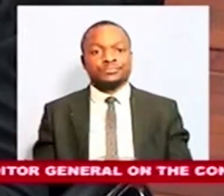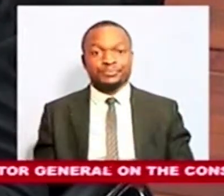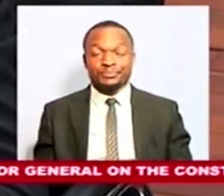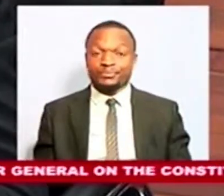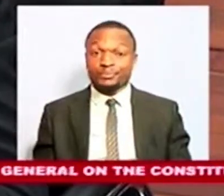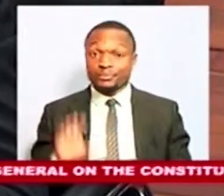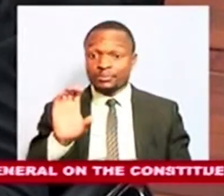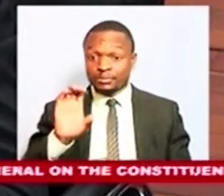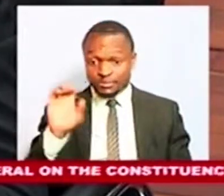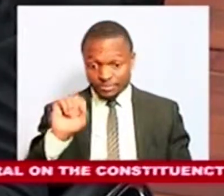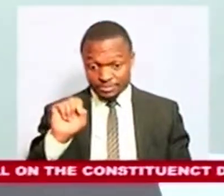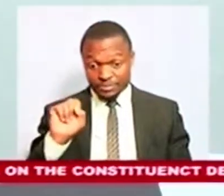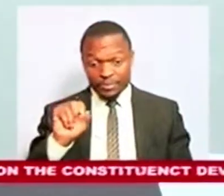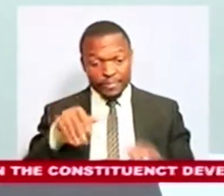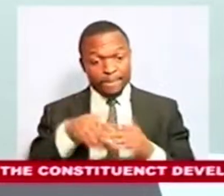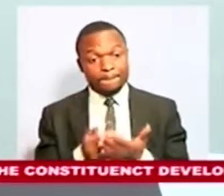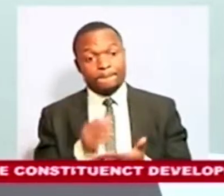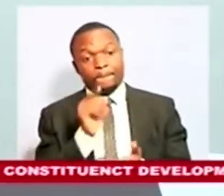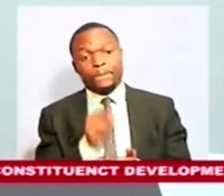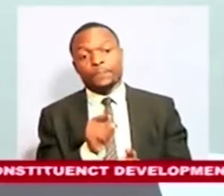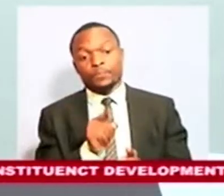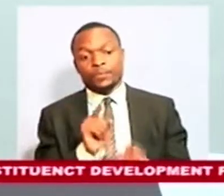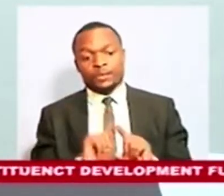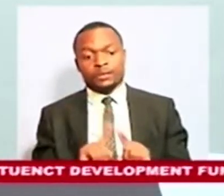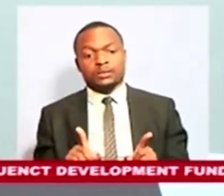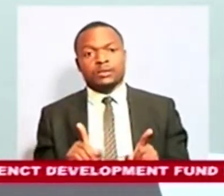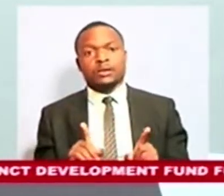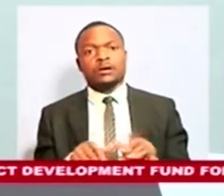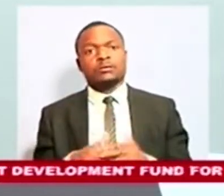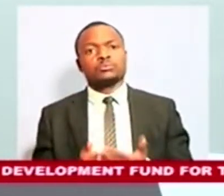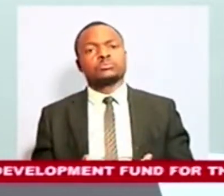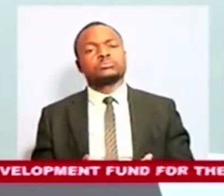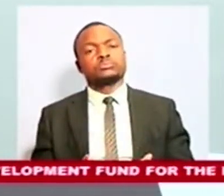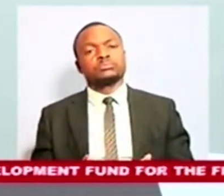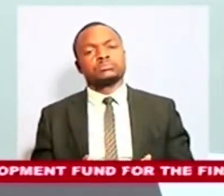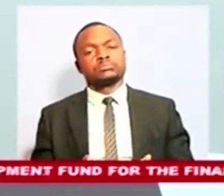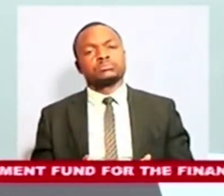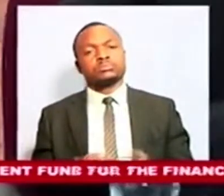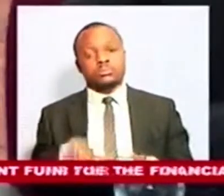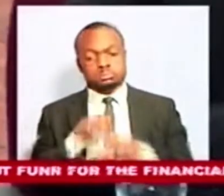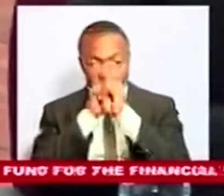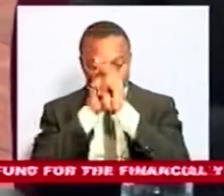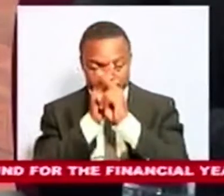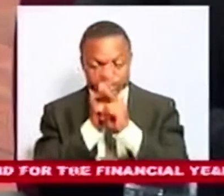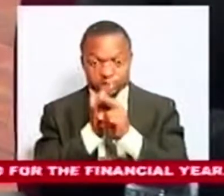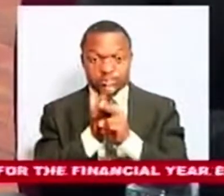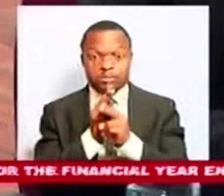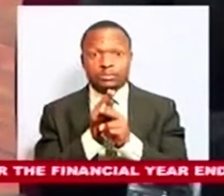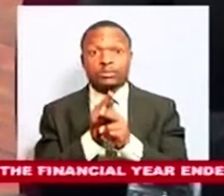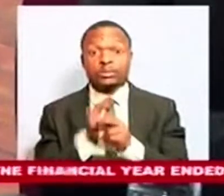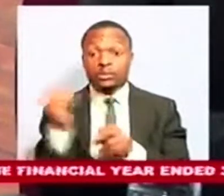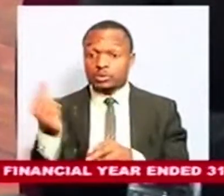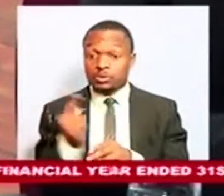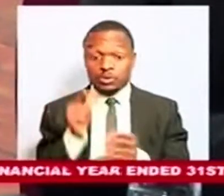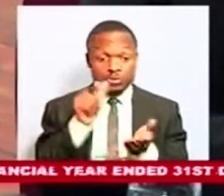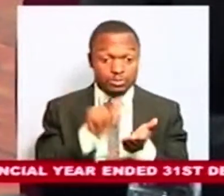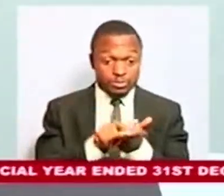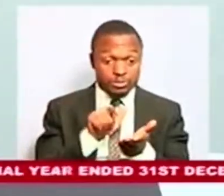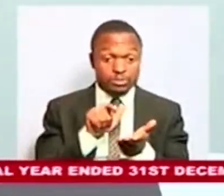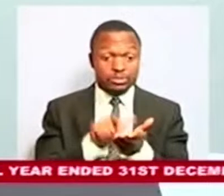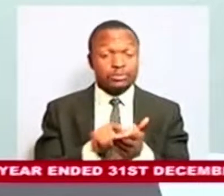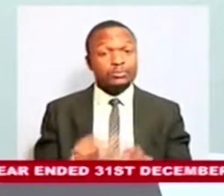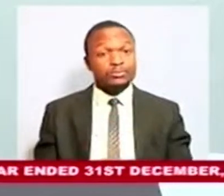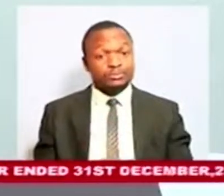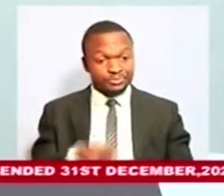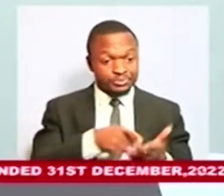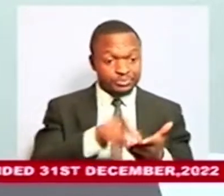CS, how does that variance arise? Honorable Chair, it's like you come to Lusaka, you